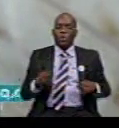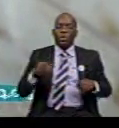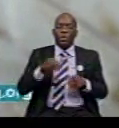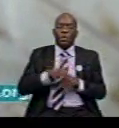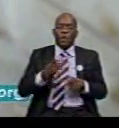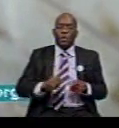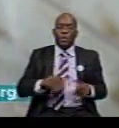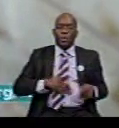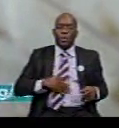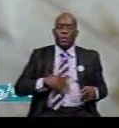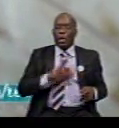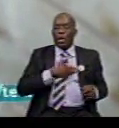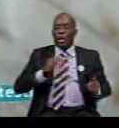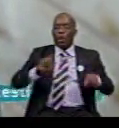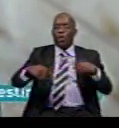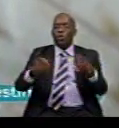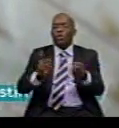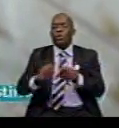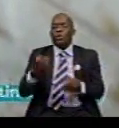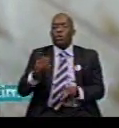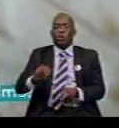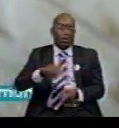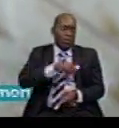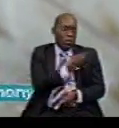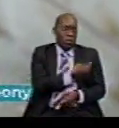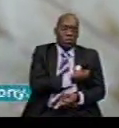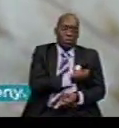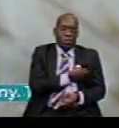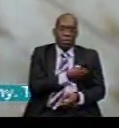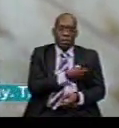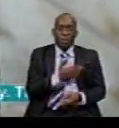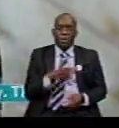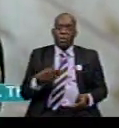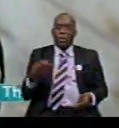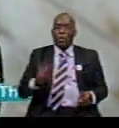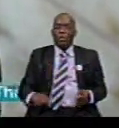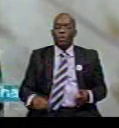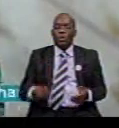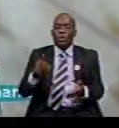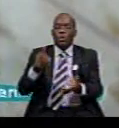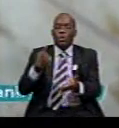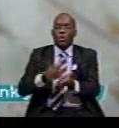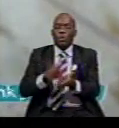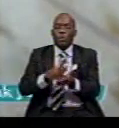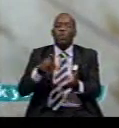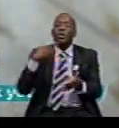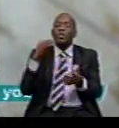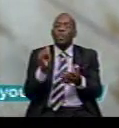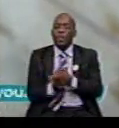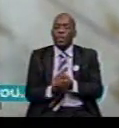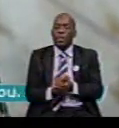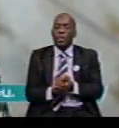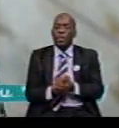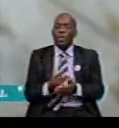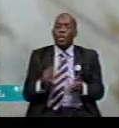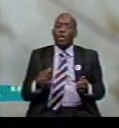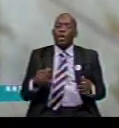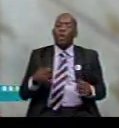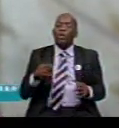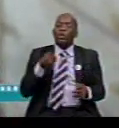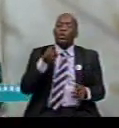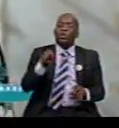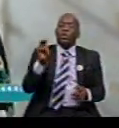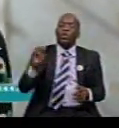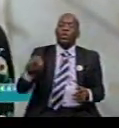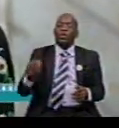had to visit a hospital. So when I got there, the doctor said the treatment would cost me like 15 to 10K. And then I didn't even go with any money on